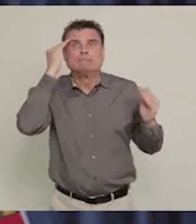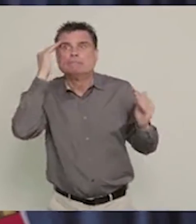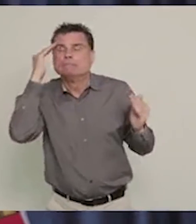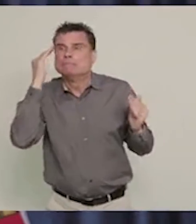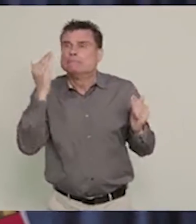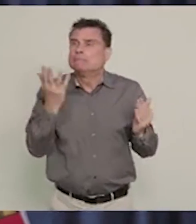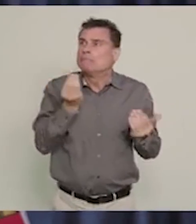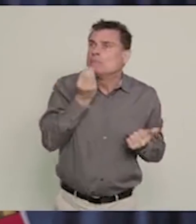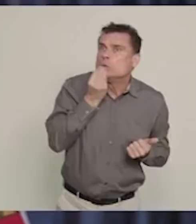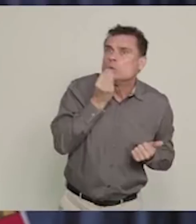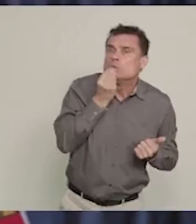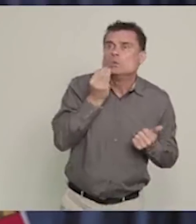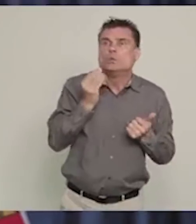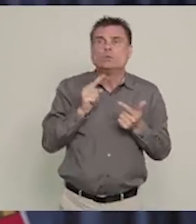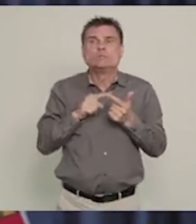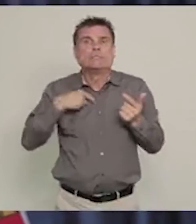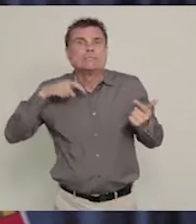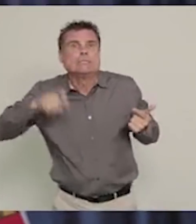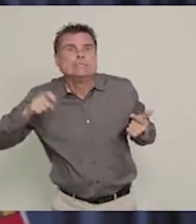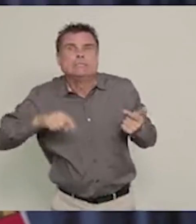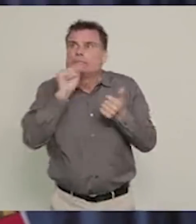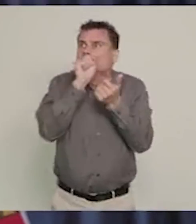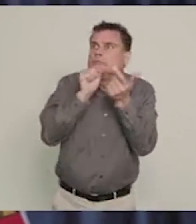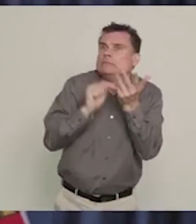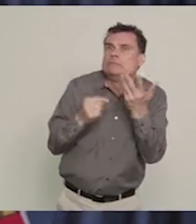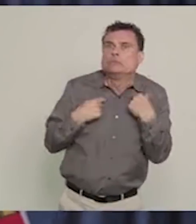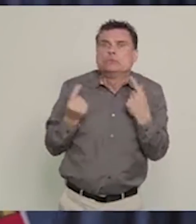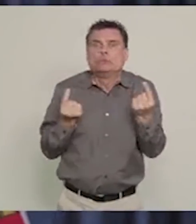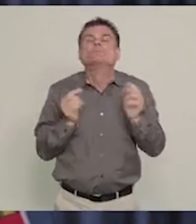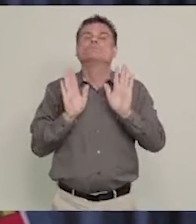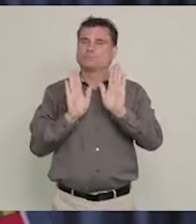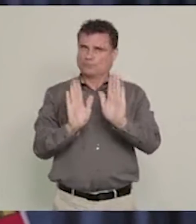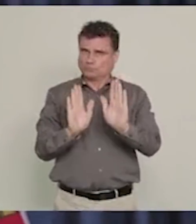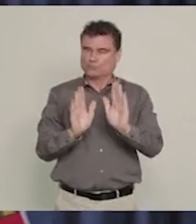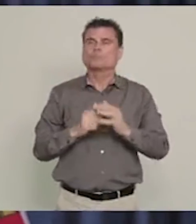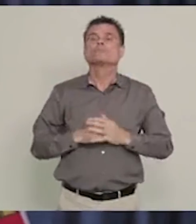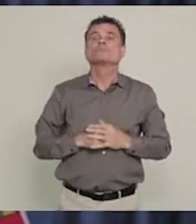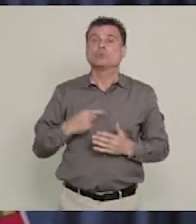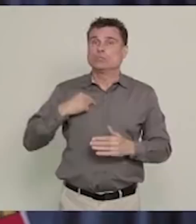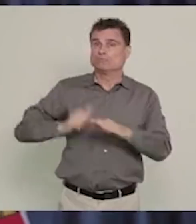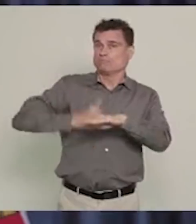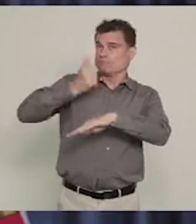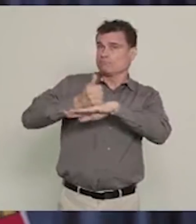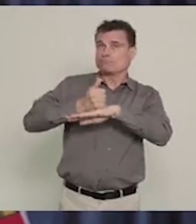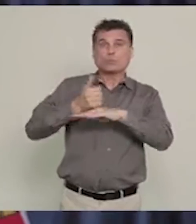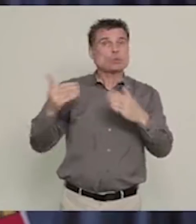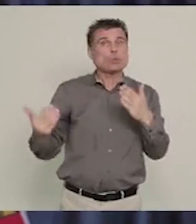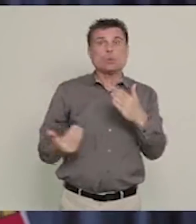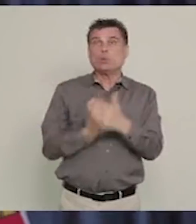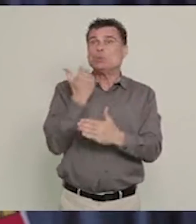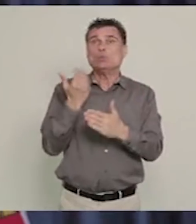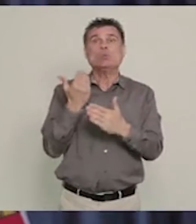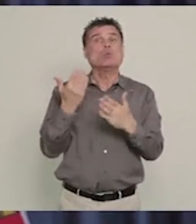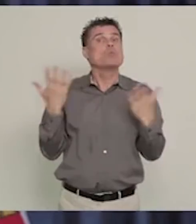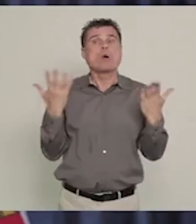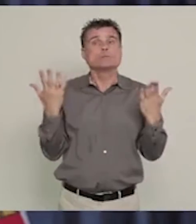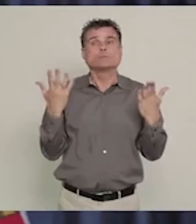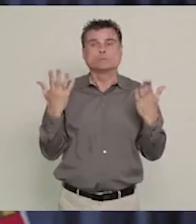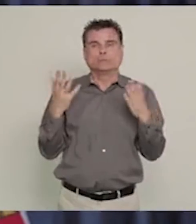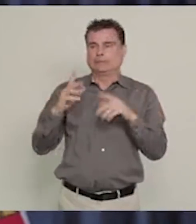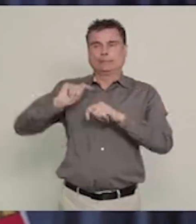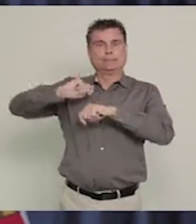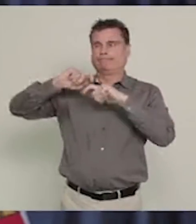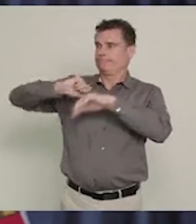Therefore, effective immediately, we have established a new provincial supply chain coordination unit to work in partnership with